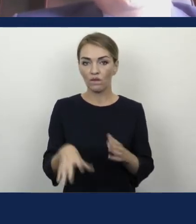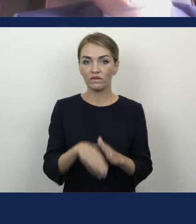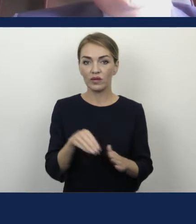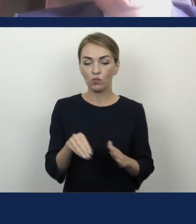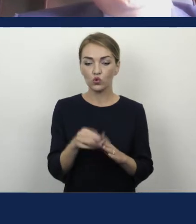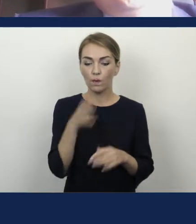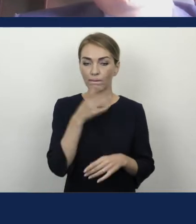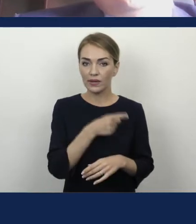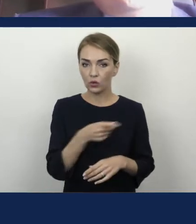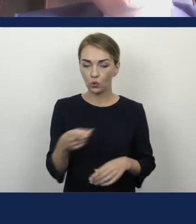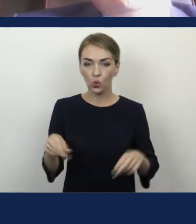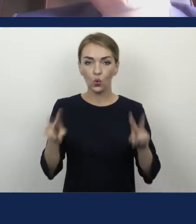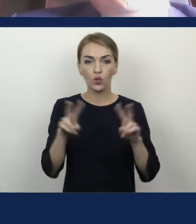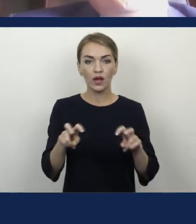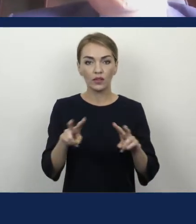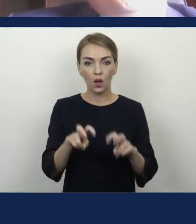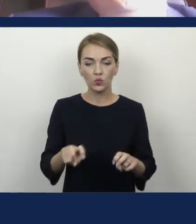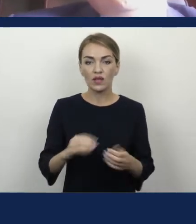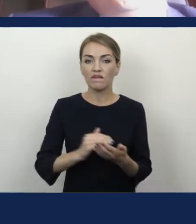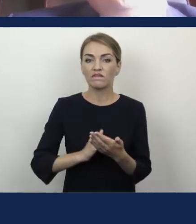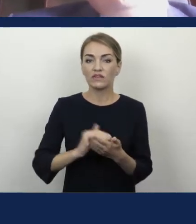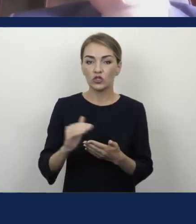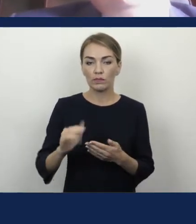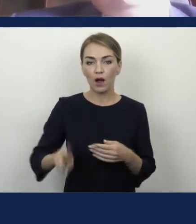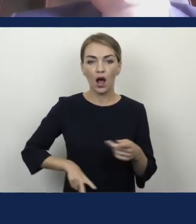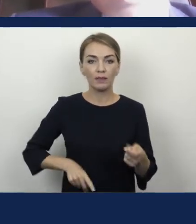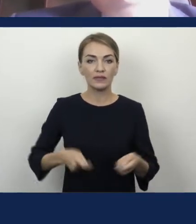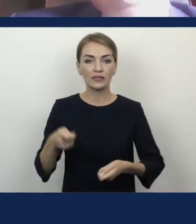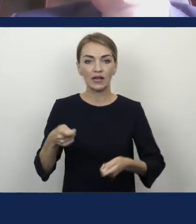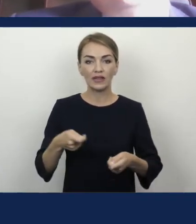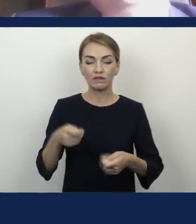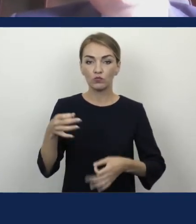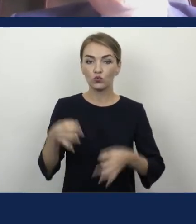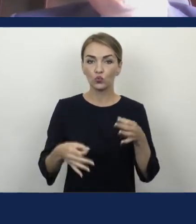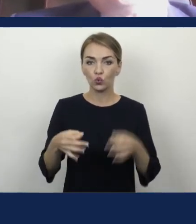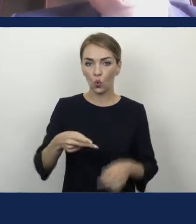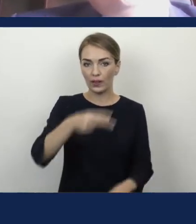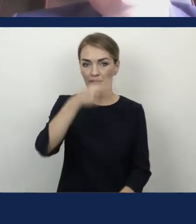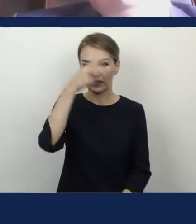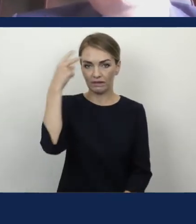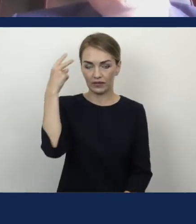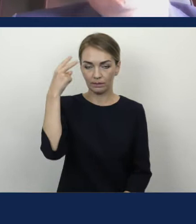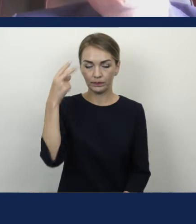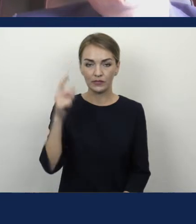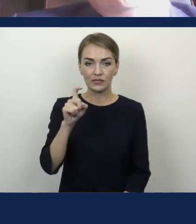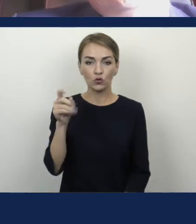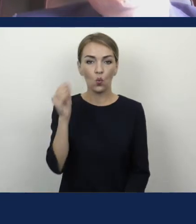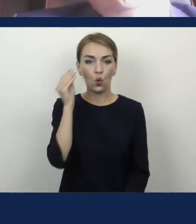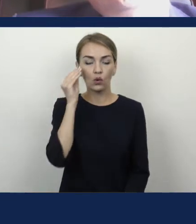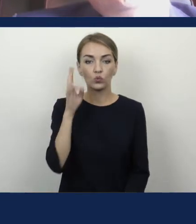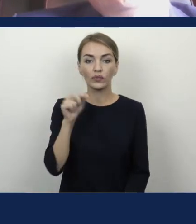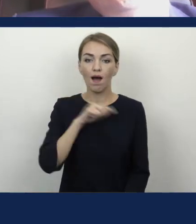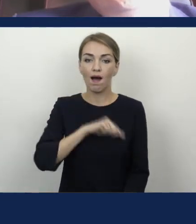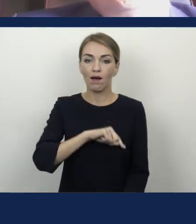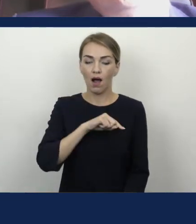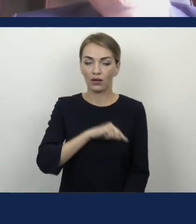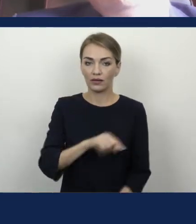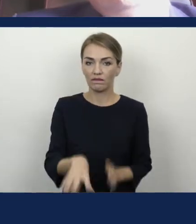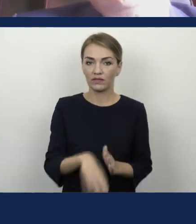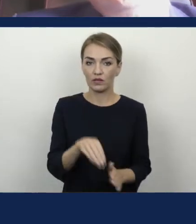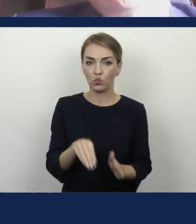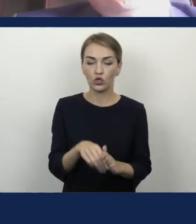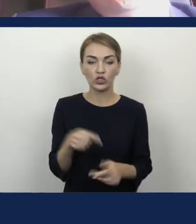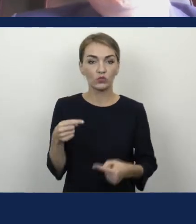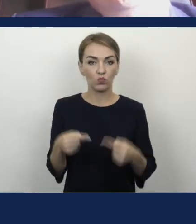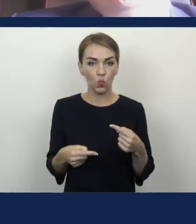Supreme Administrative Court of Lithuania. Due to the nature of electoral disputes, electoral